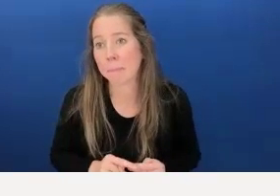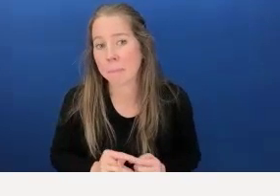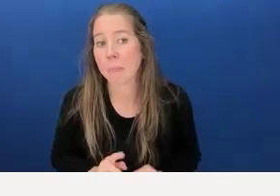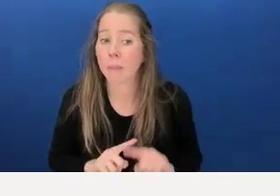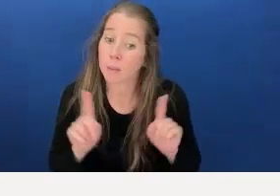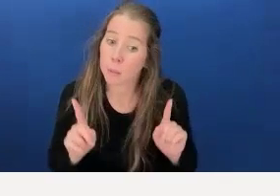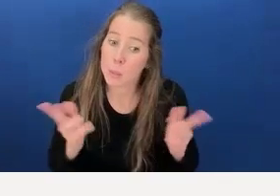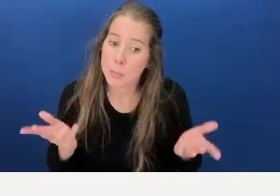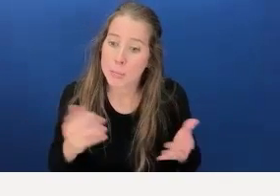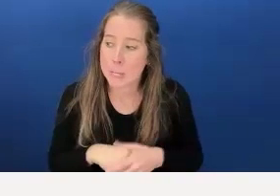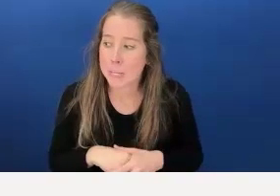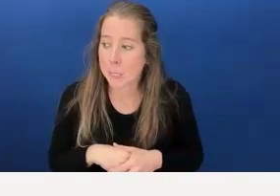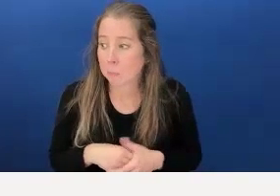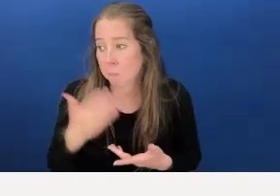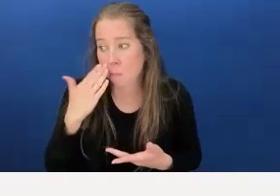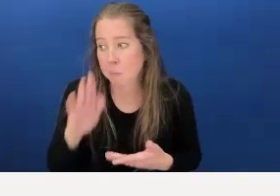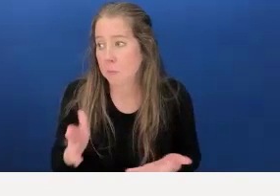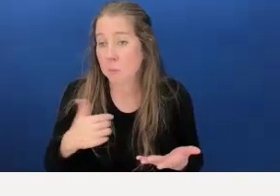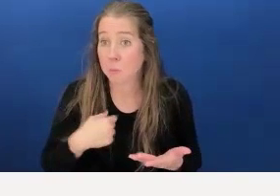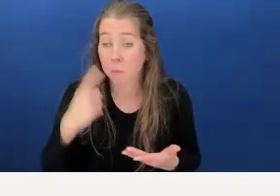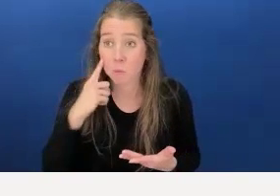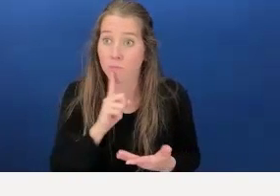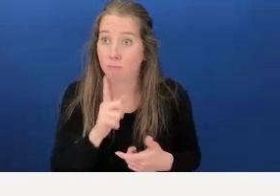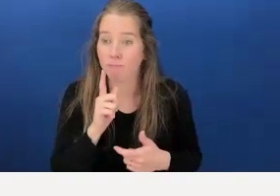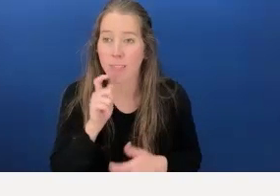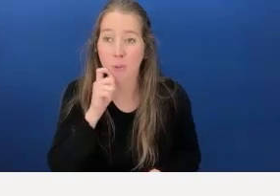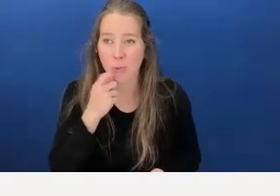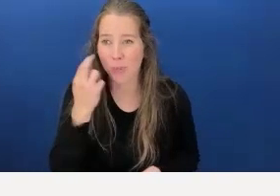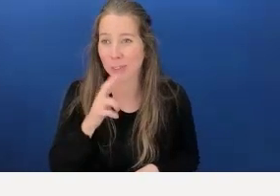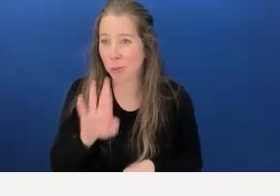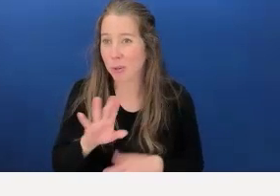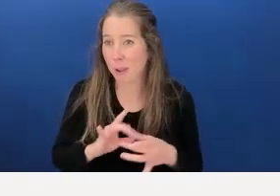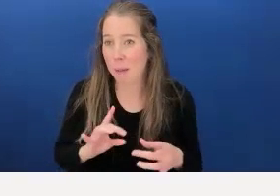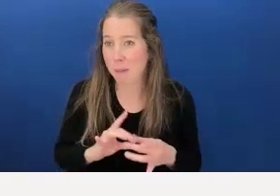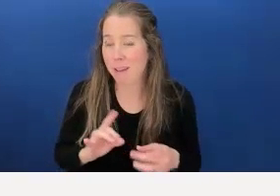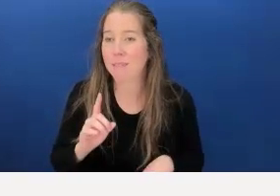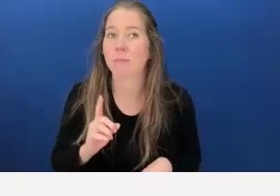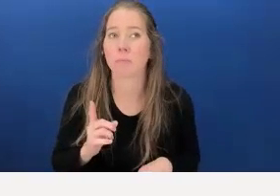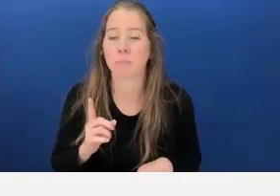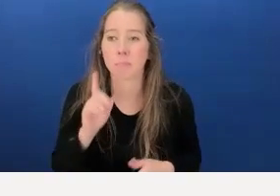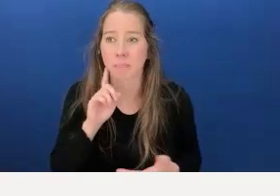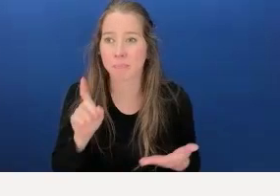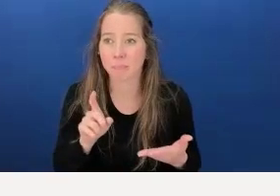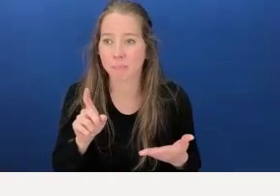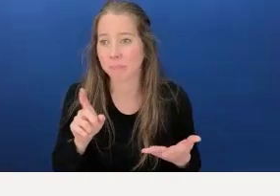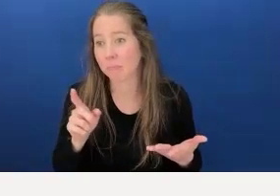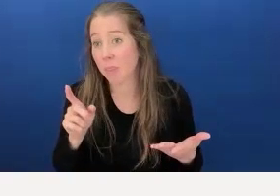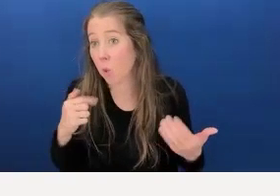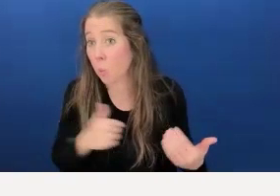But I don't know. What I think is really cool, just because of what you said, is that we have the